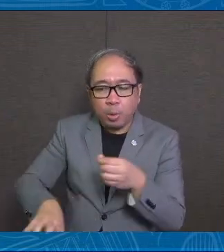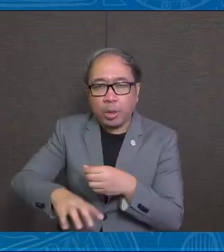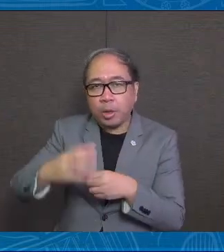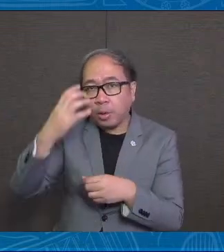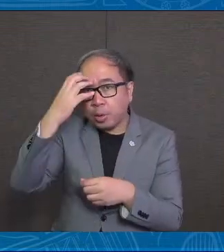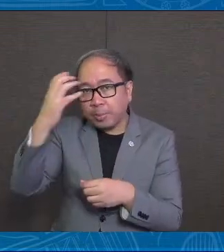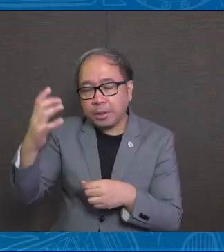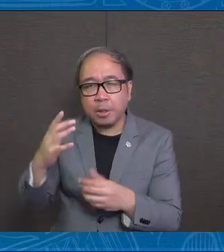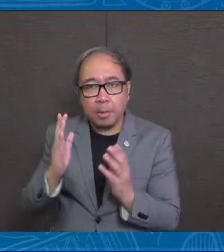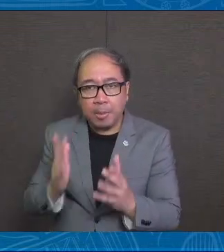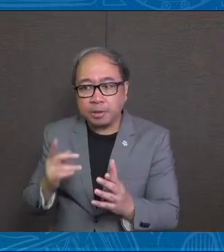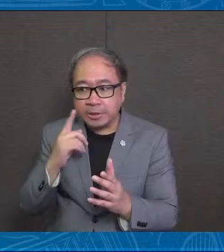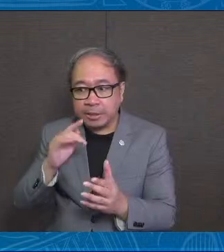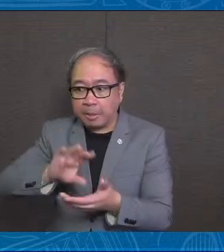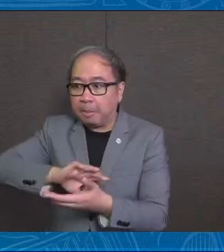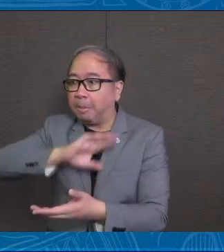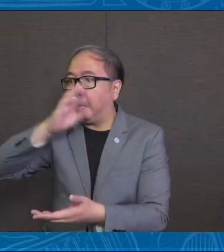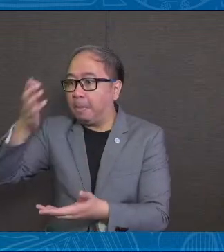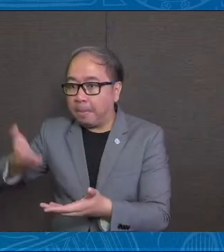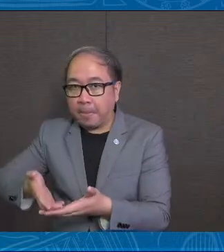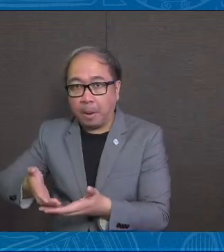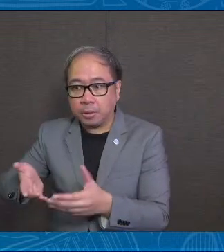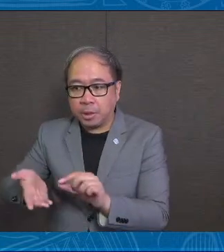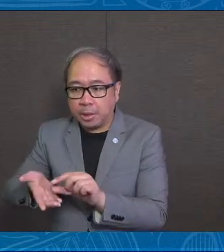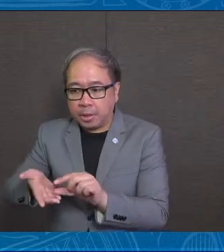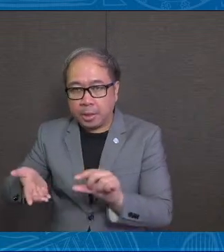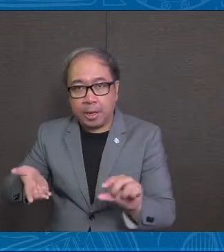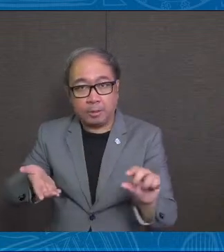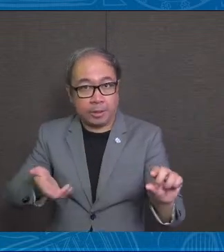contingency fund, as well as there is a